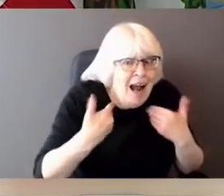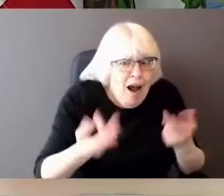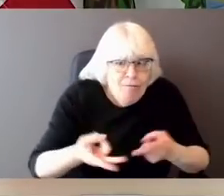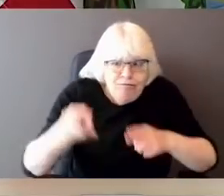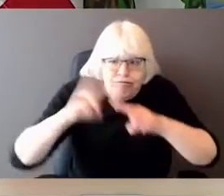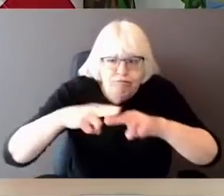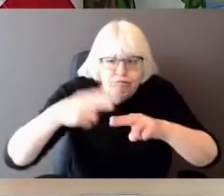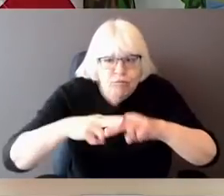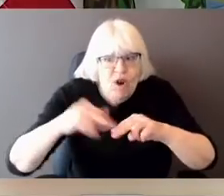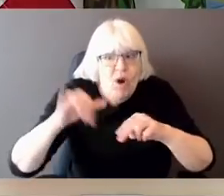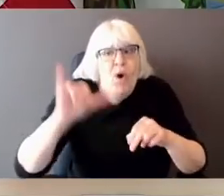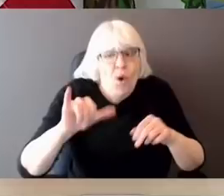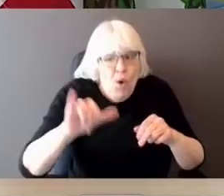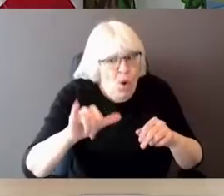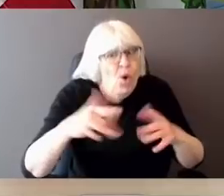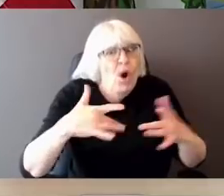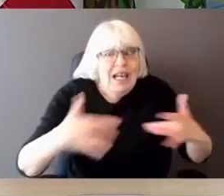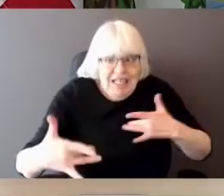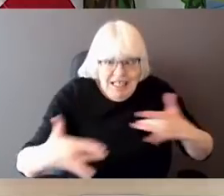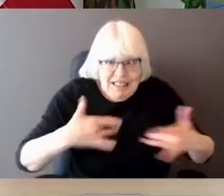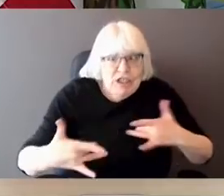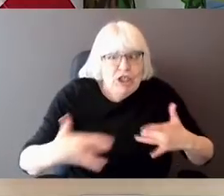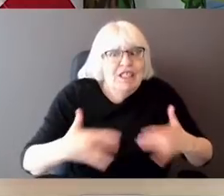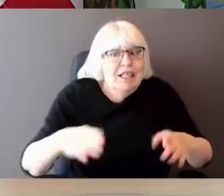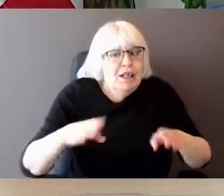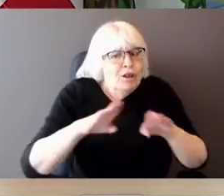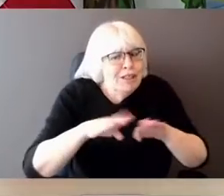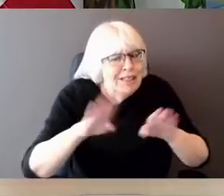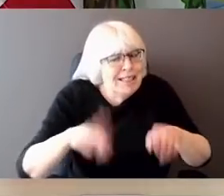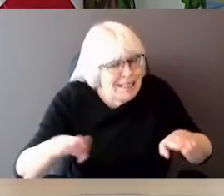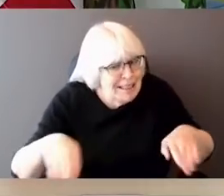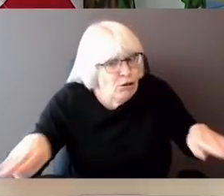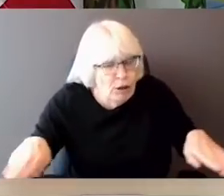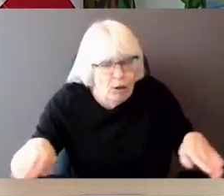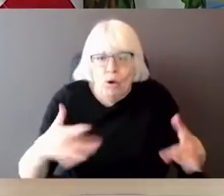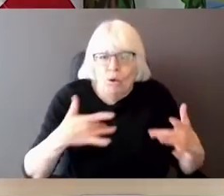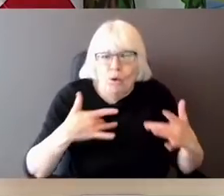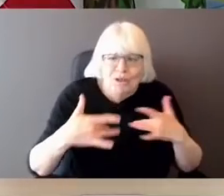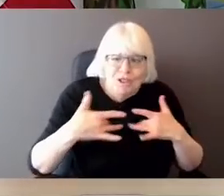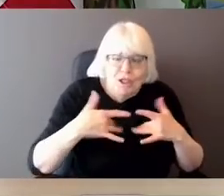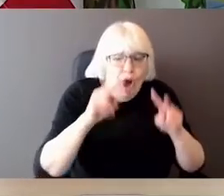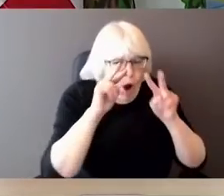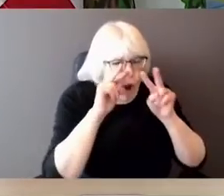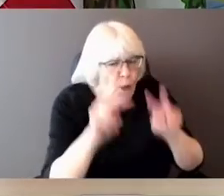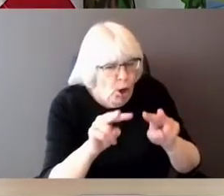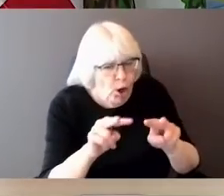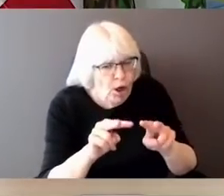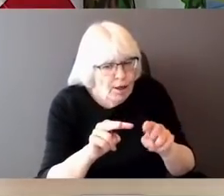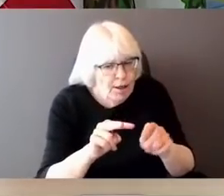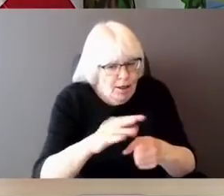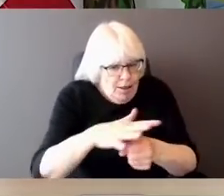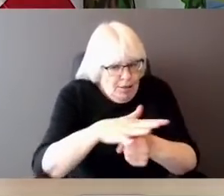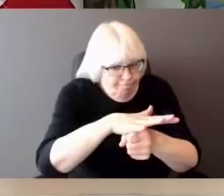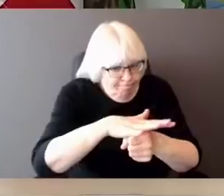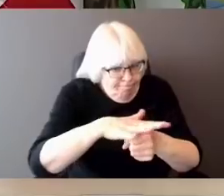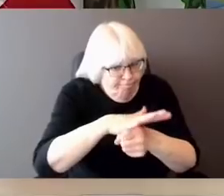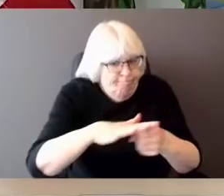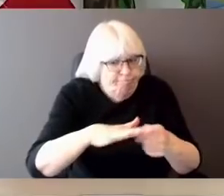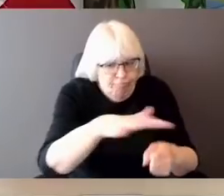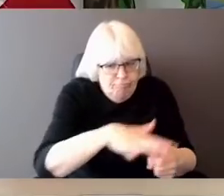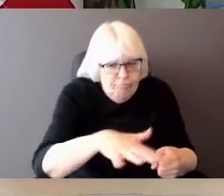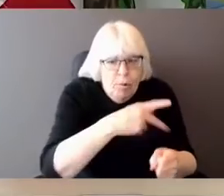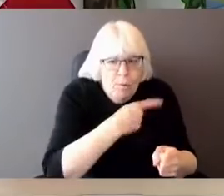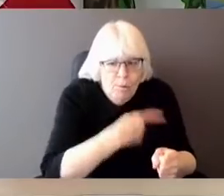children, not just locally, but we look at that, nationally as well, internationally. So that would be something to cause us